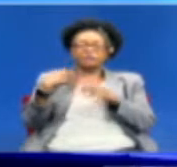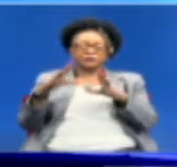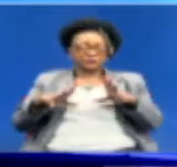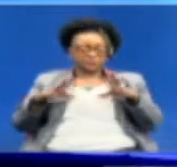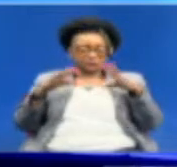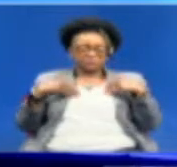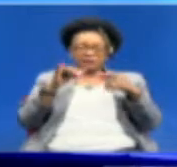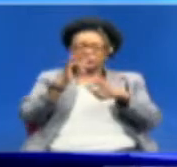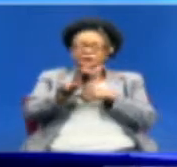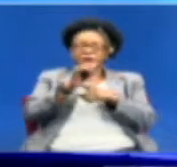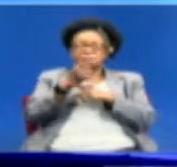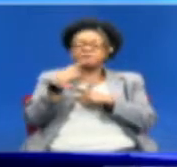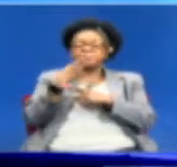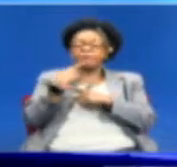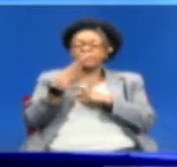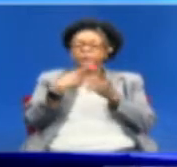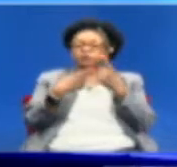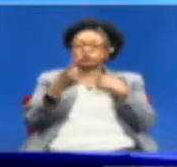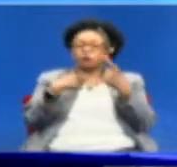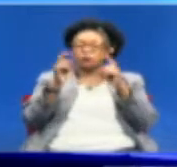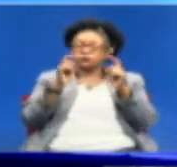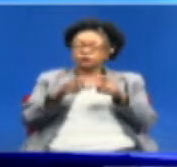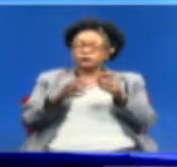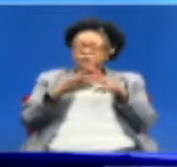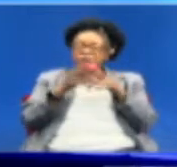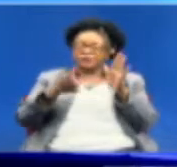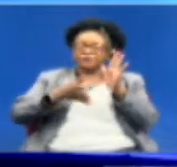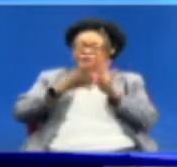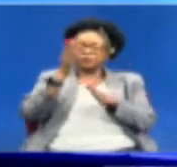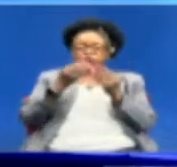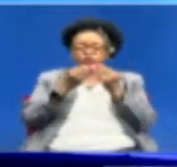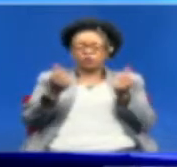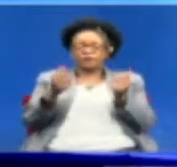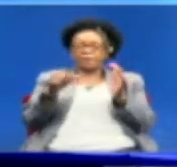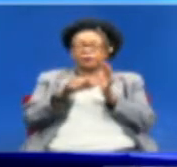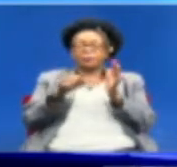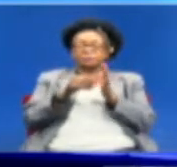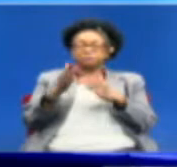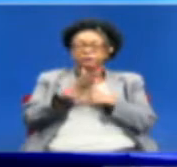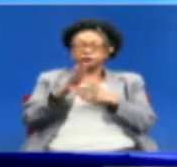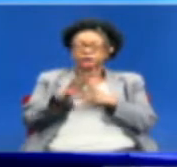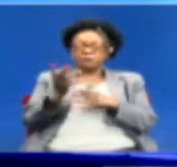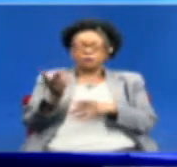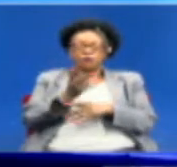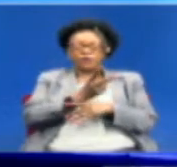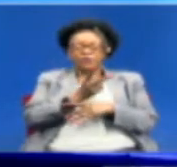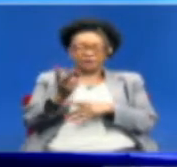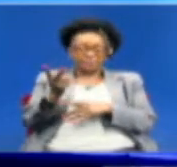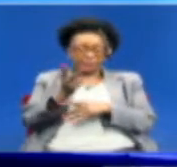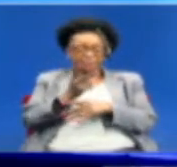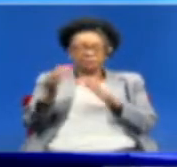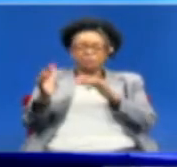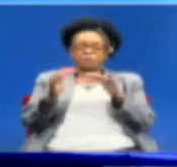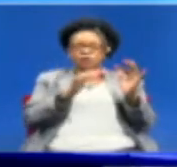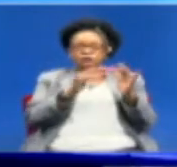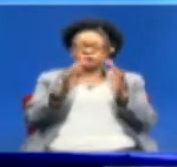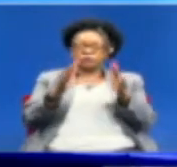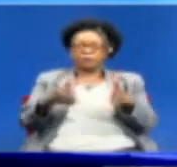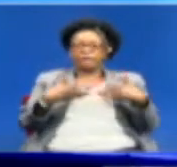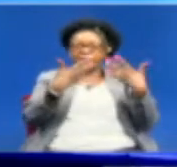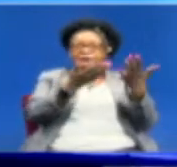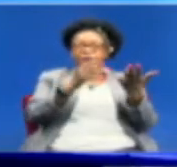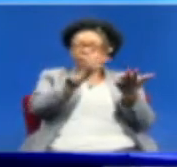stating that the talks should start in earnest to solve the stalemate between the two camps. The motion will now be forwarded to the Senate